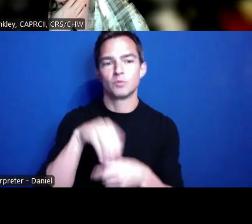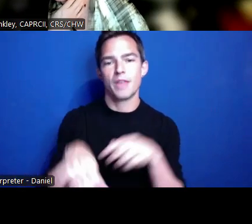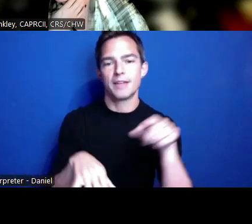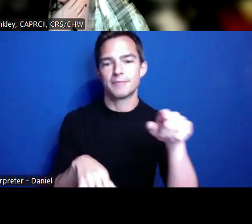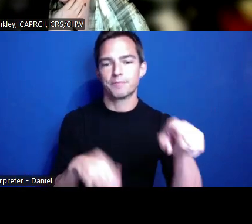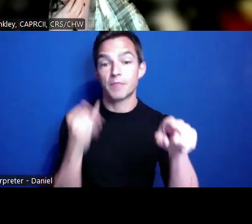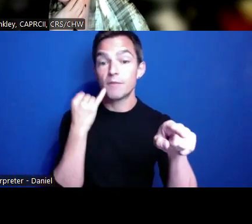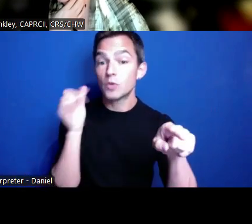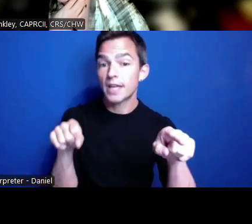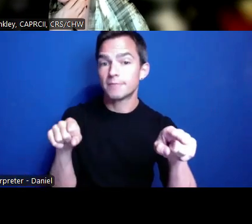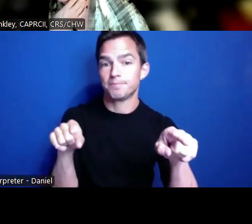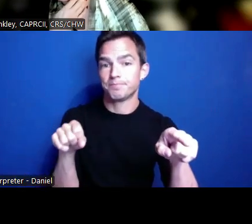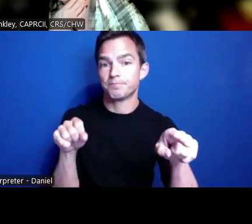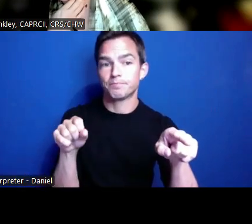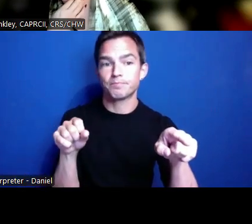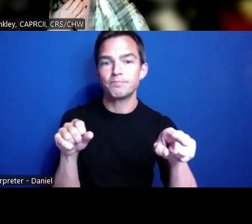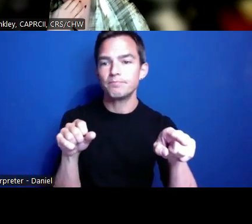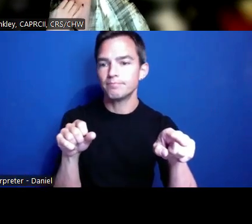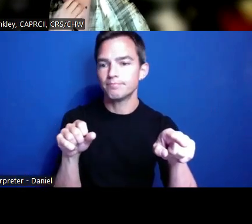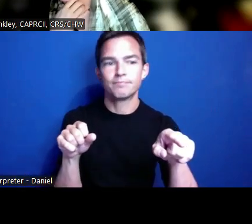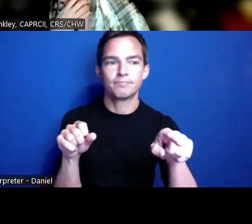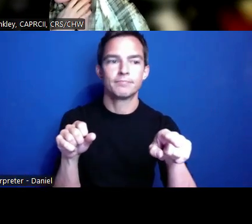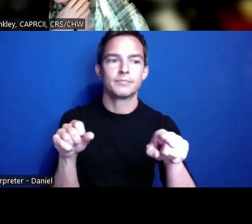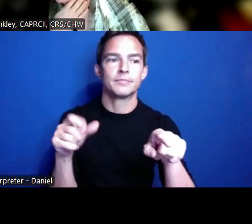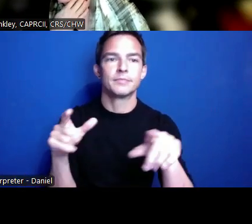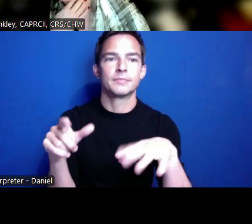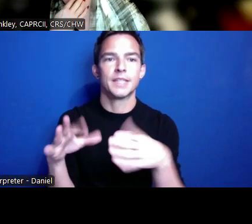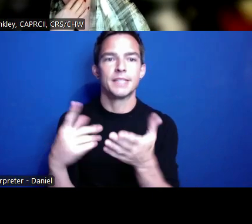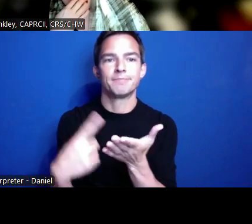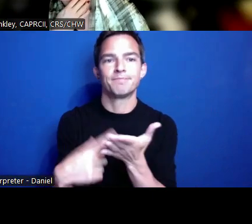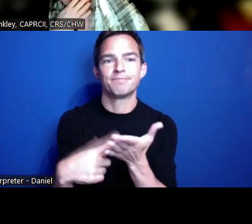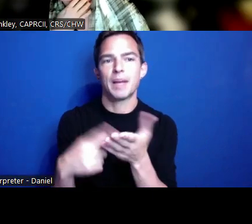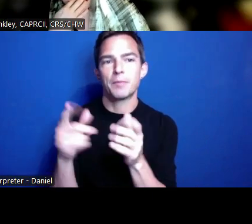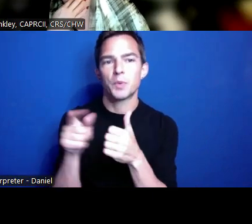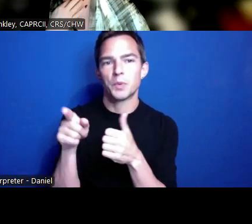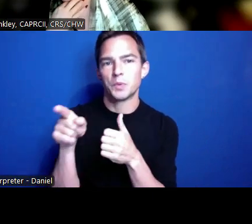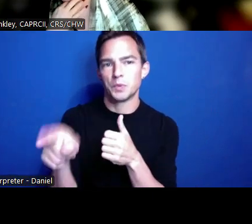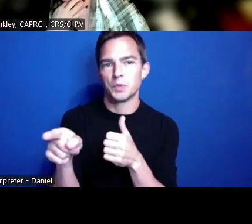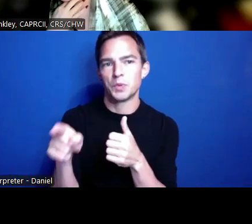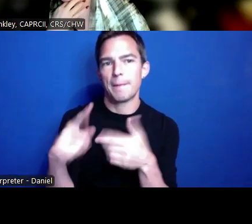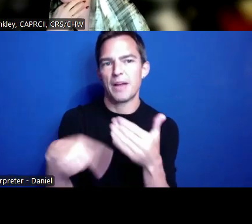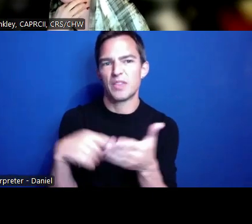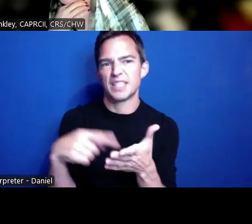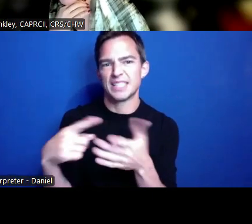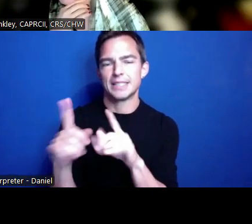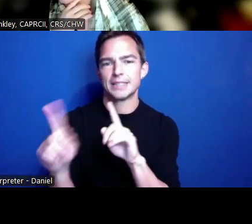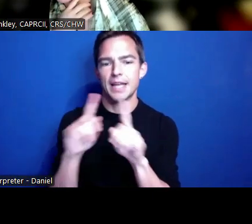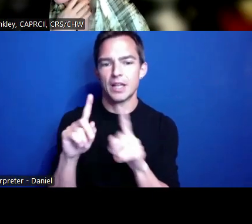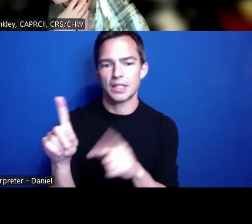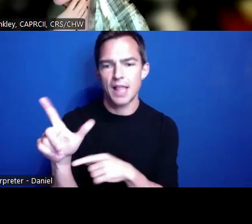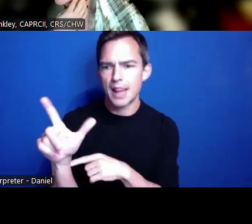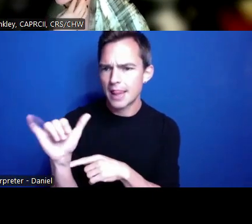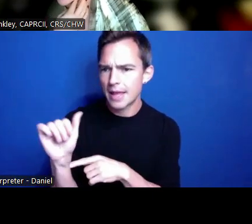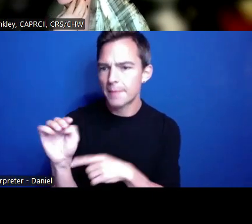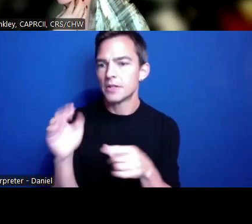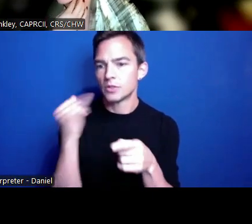you can, and Leah, I'm kind of leaning on you because this is where we went into dialogue. So if you guys can, if you guys have thoughts related to this, please